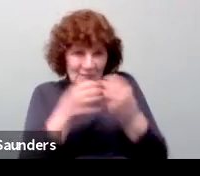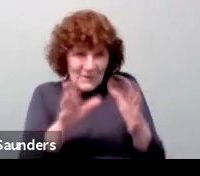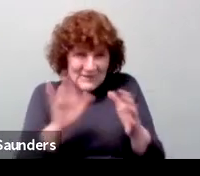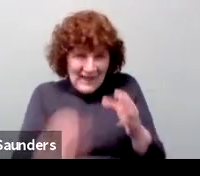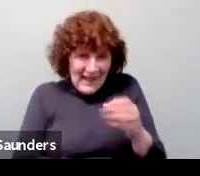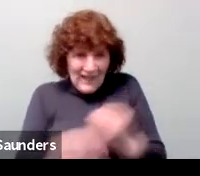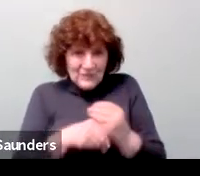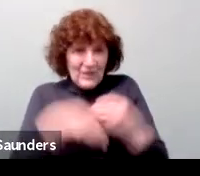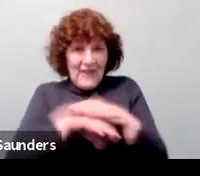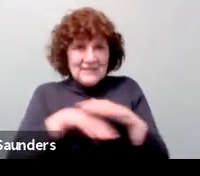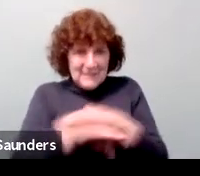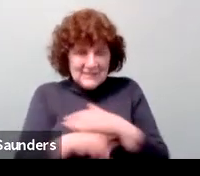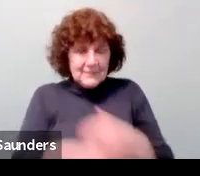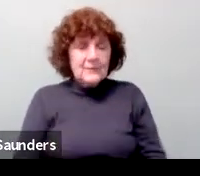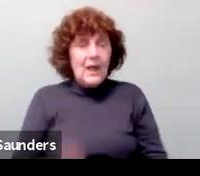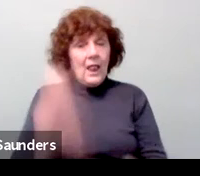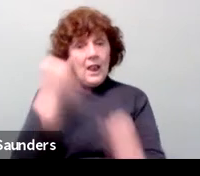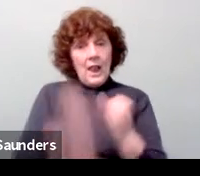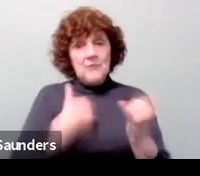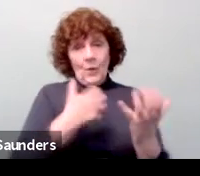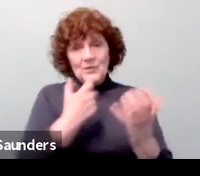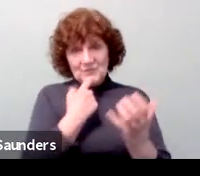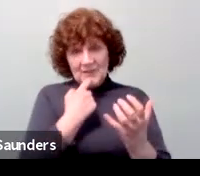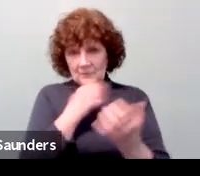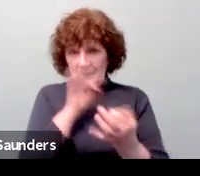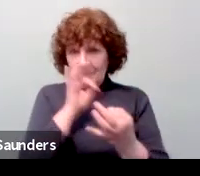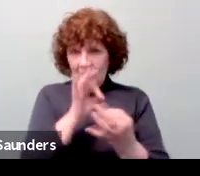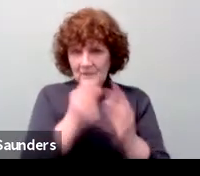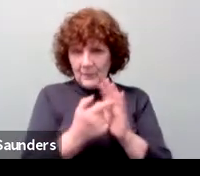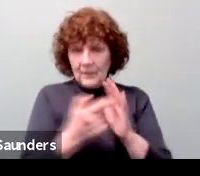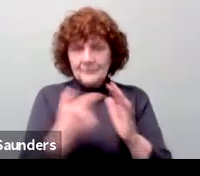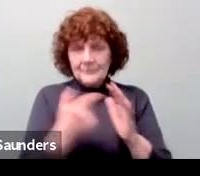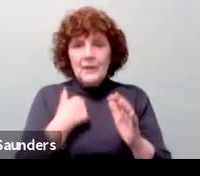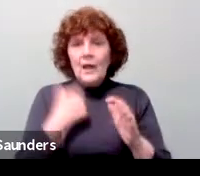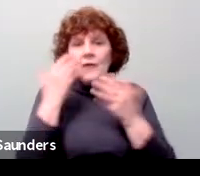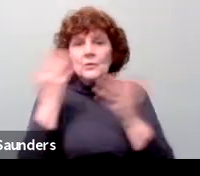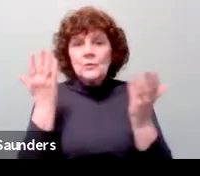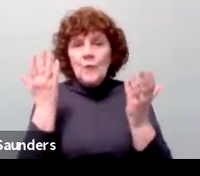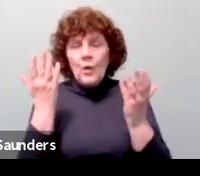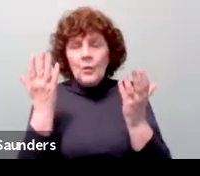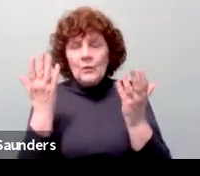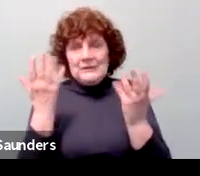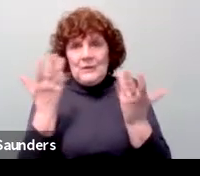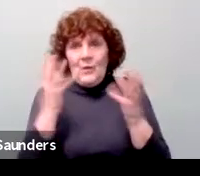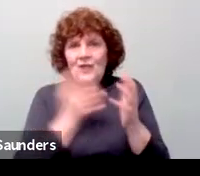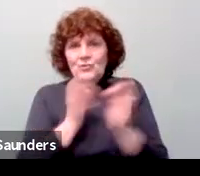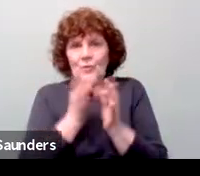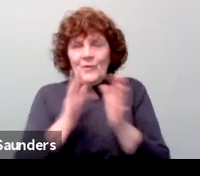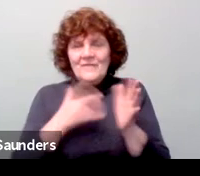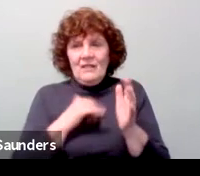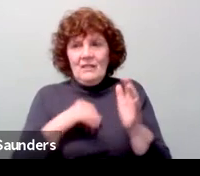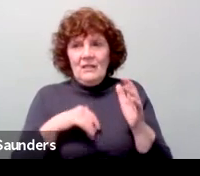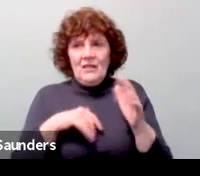last being, of course, and this is a perfect example, I don't know, to put our interpreter on the spot for a moment,